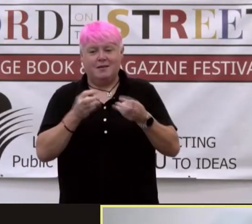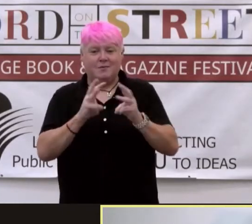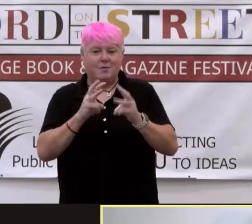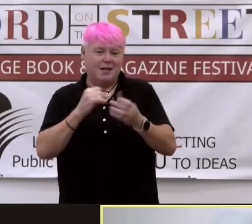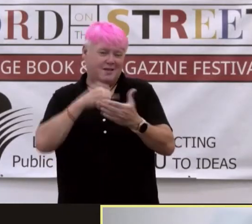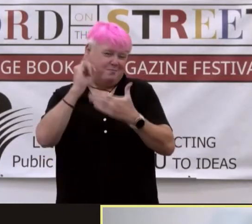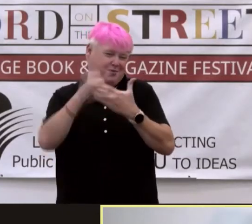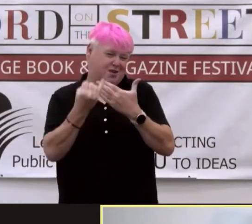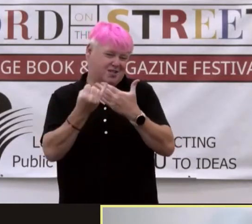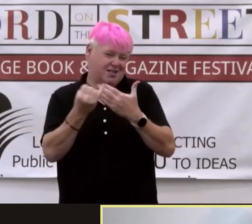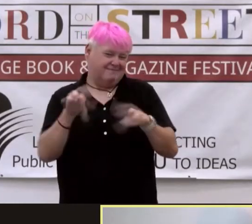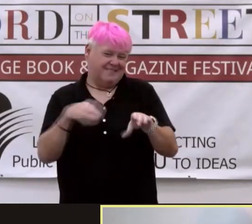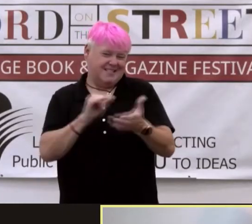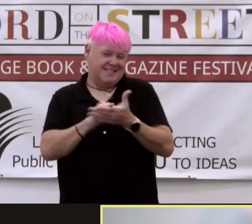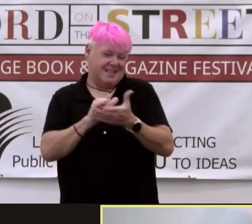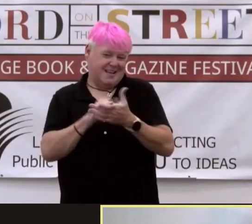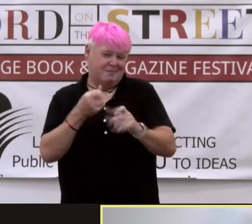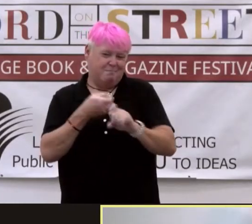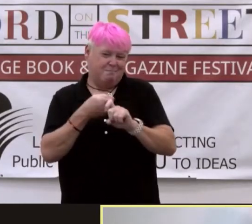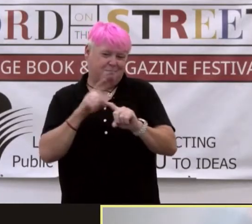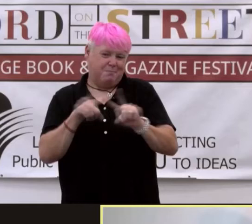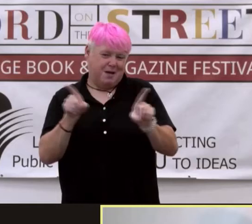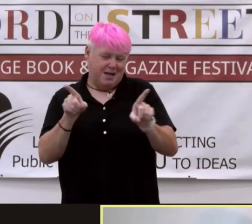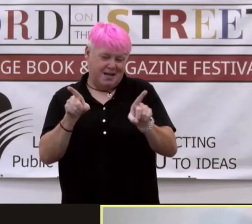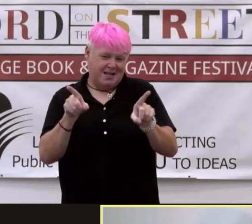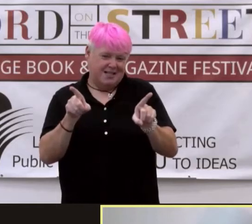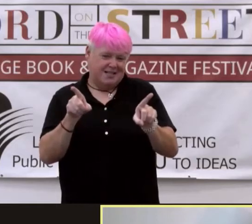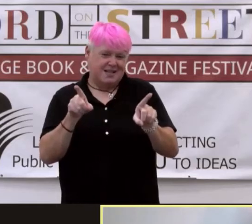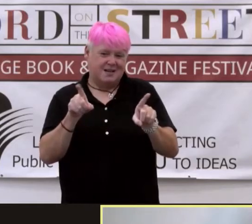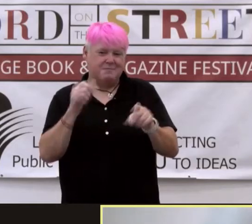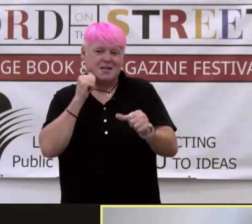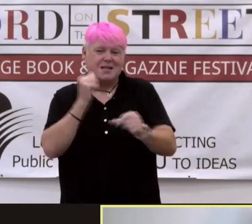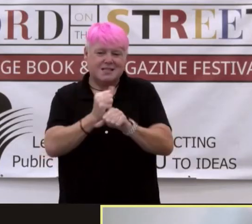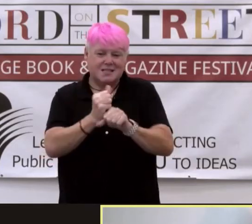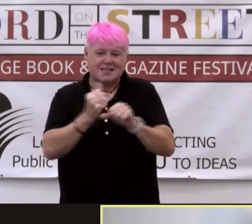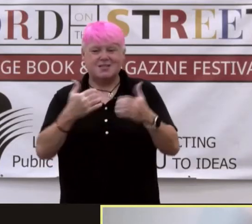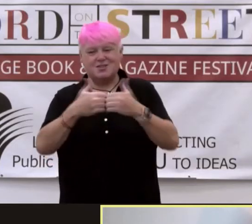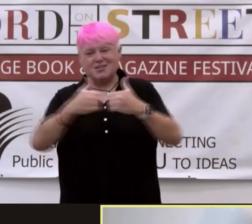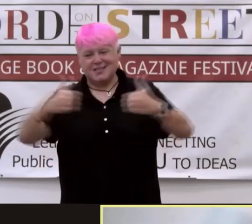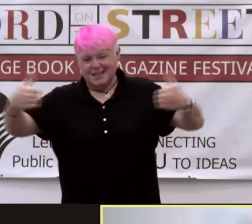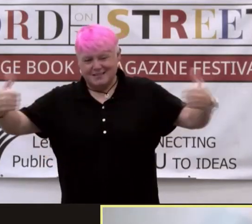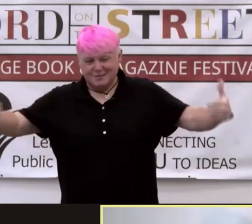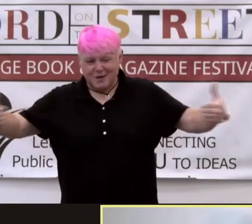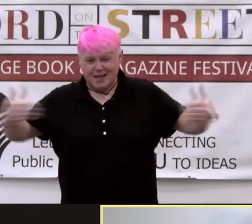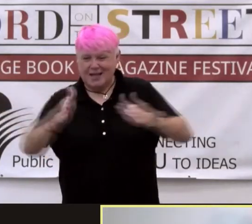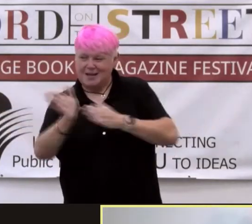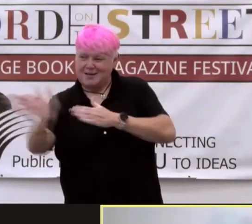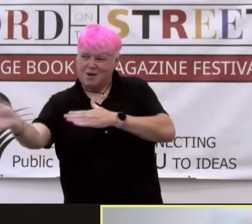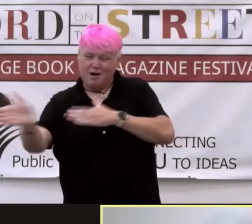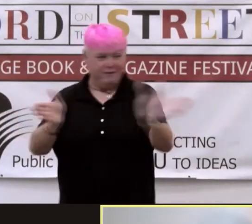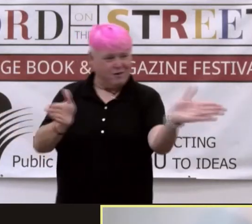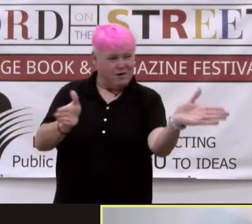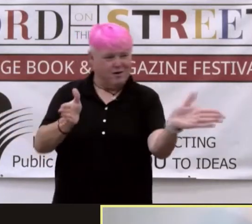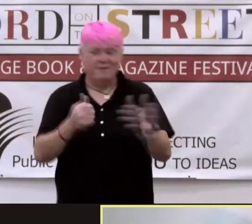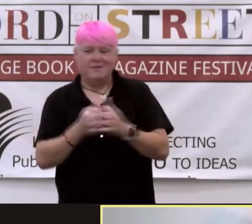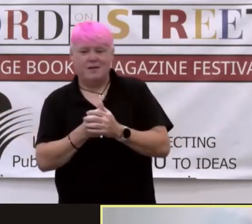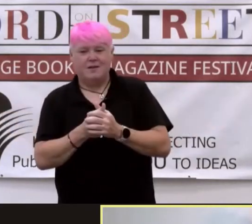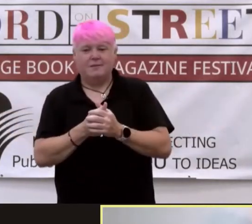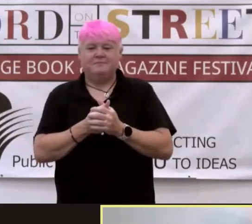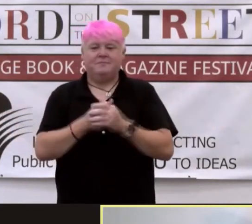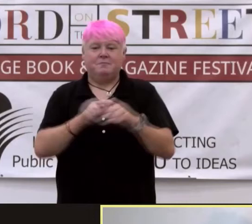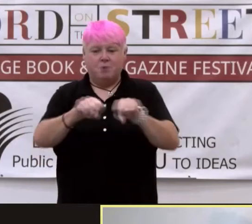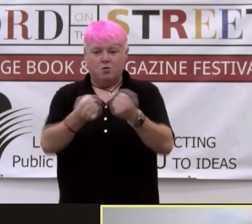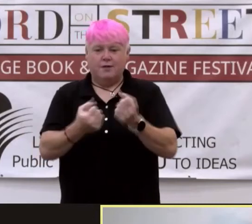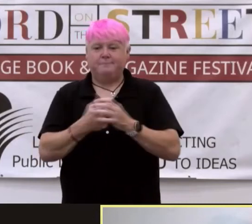it's more of a strange sister story and how those bonds get bent and fractured and hurt over time.